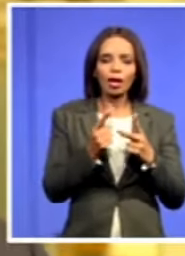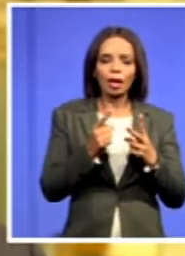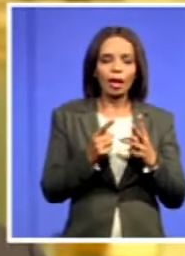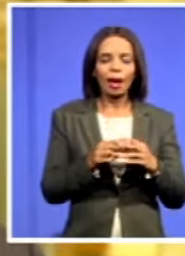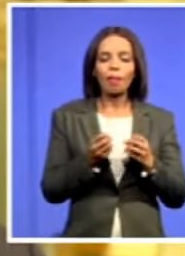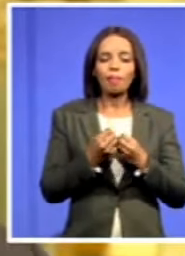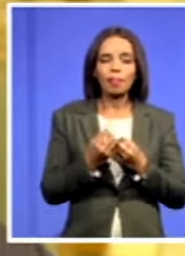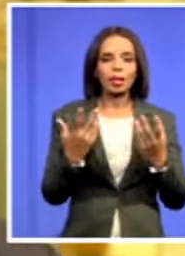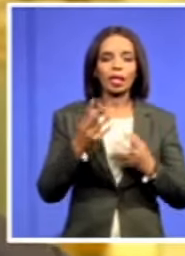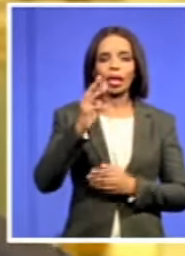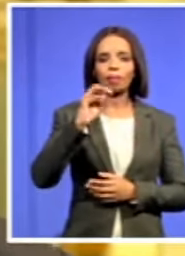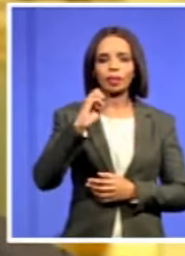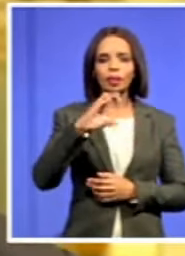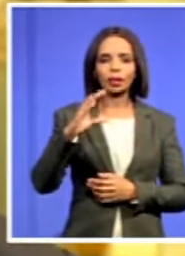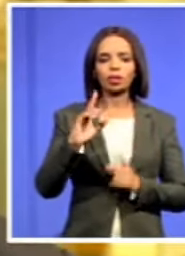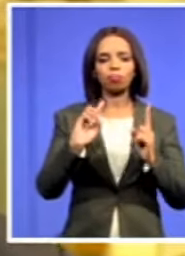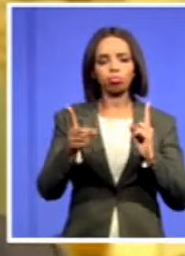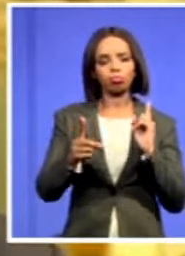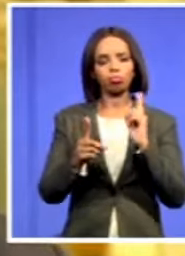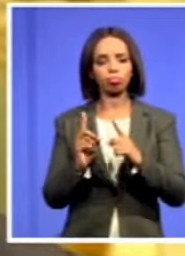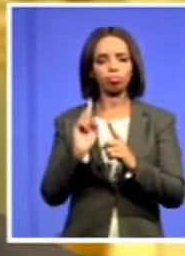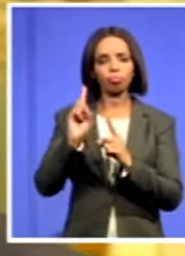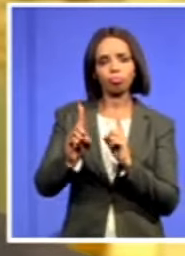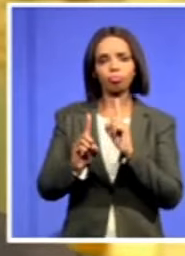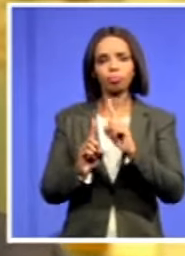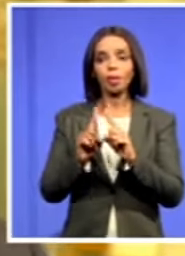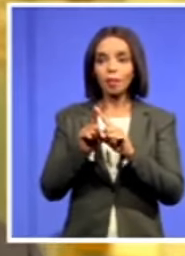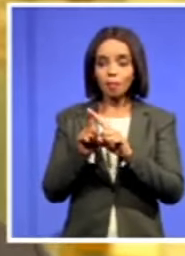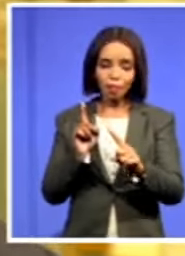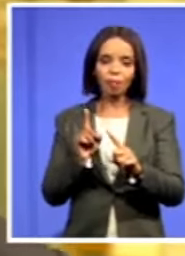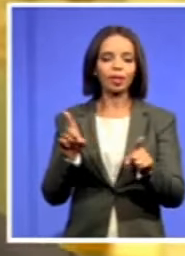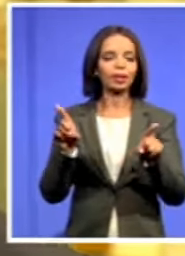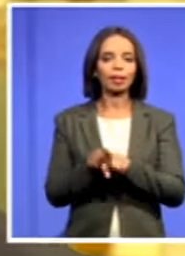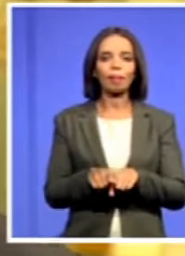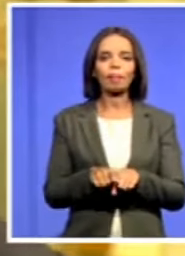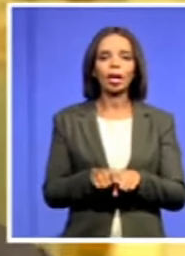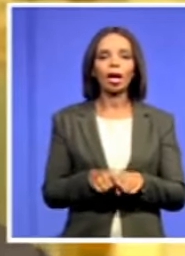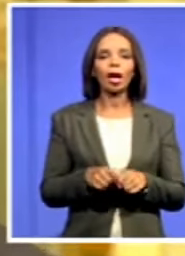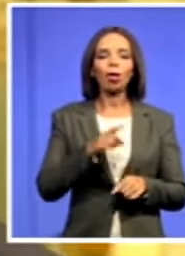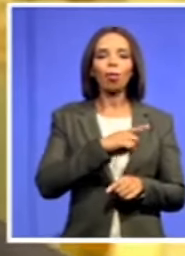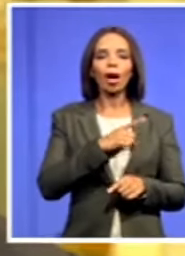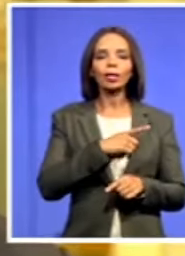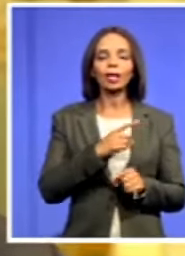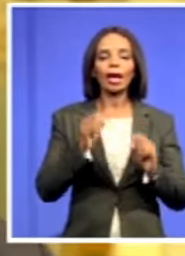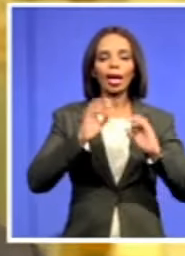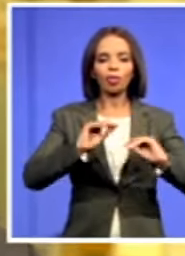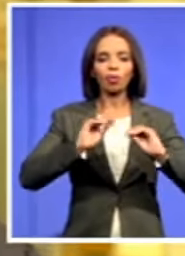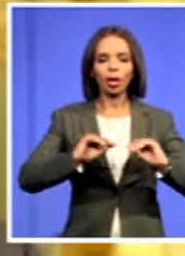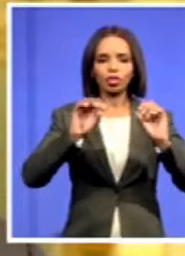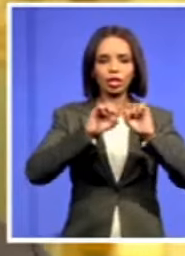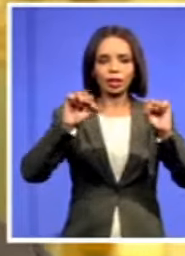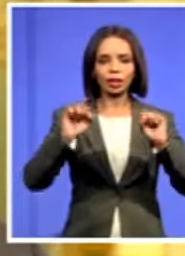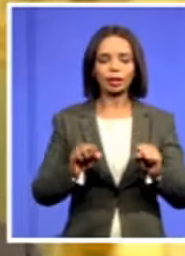had an intended consequence of destabilizing the education system in the province. So for